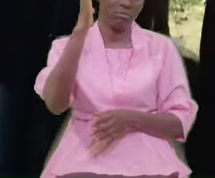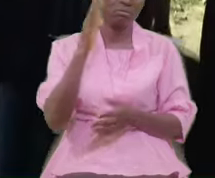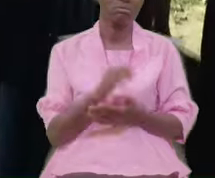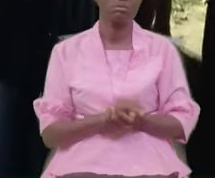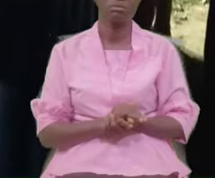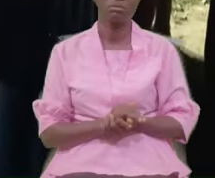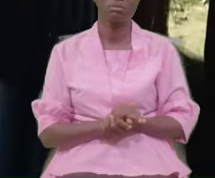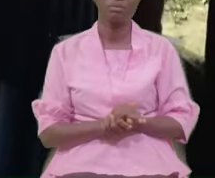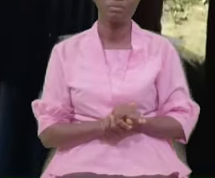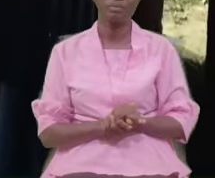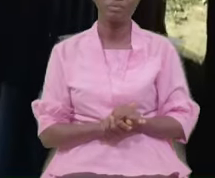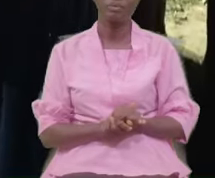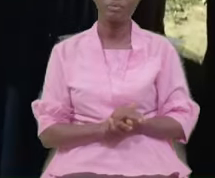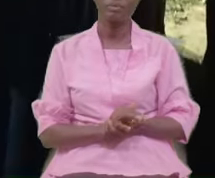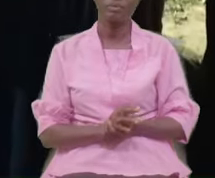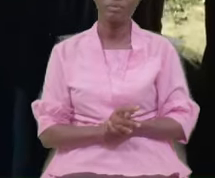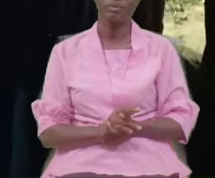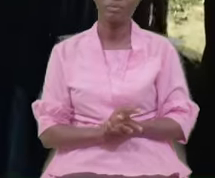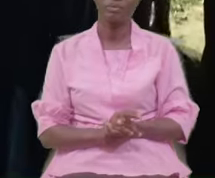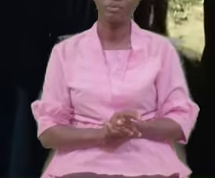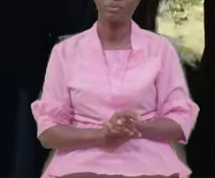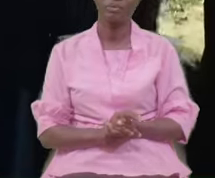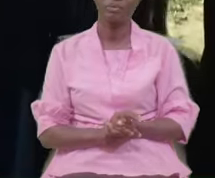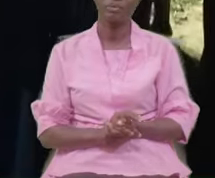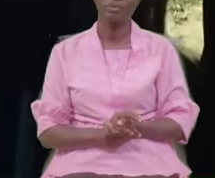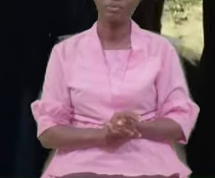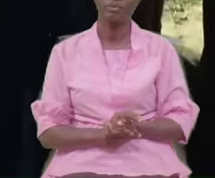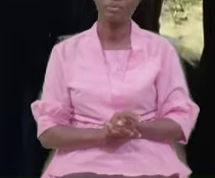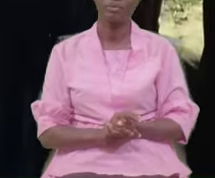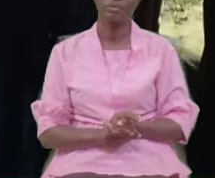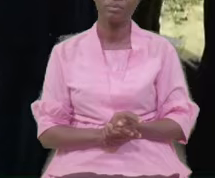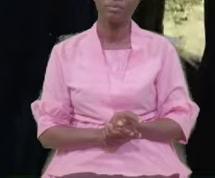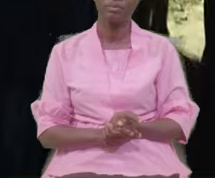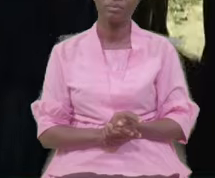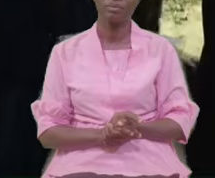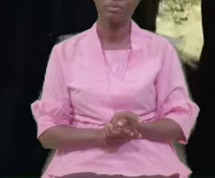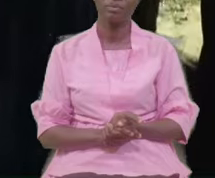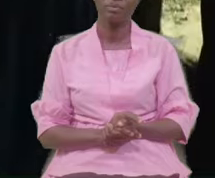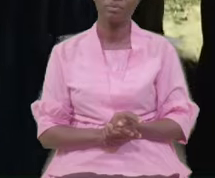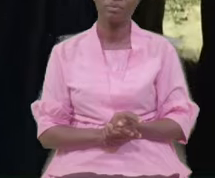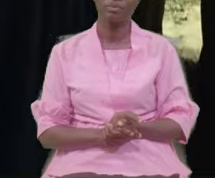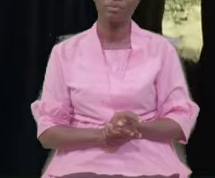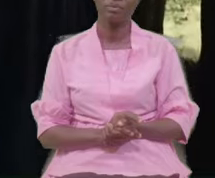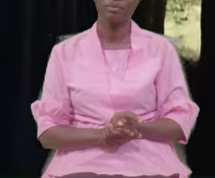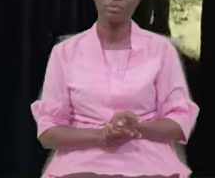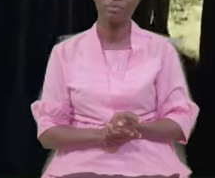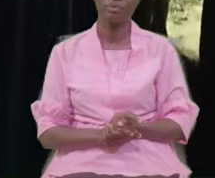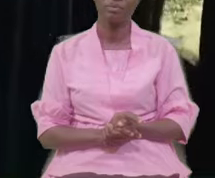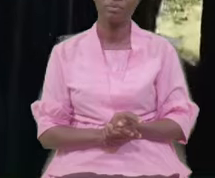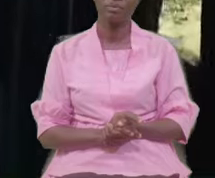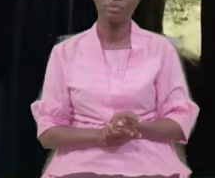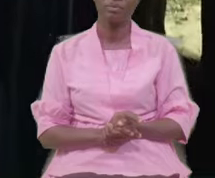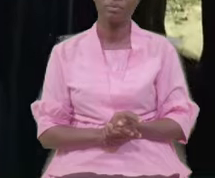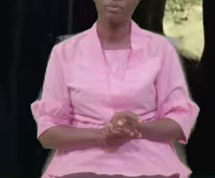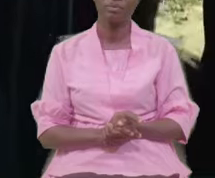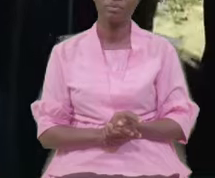hand there another there Please councel take note of the hands that are up and attend to them very